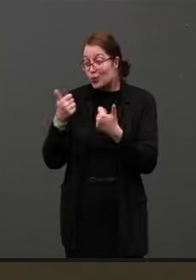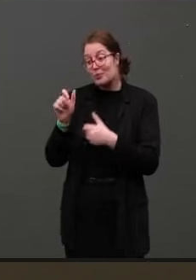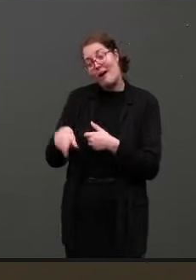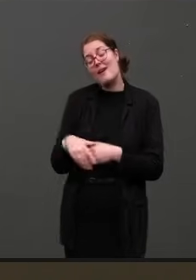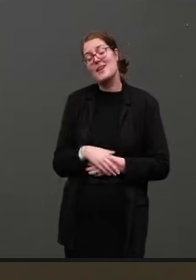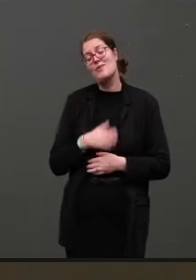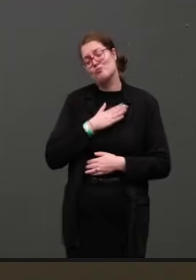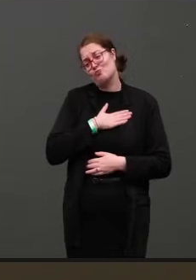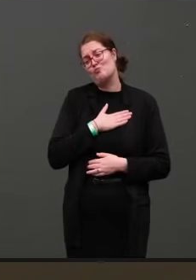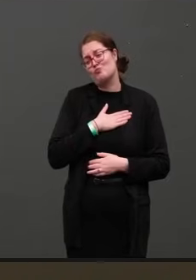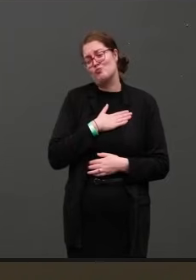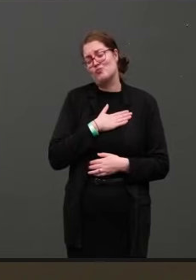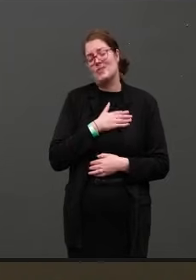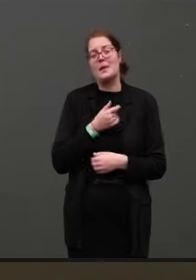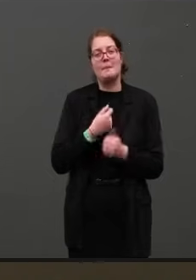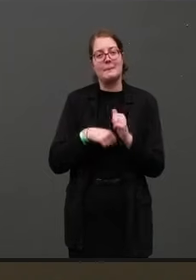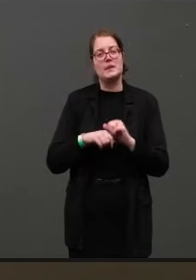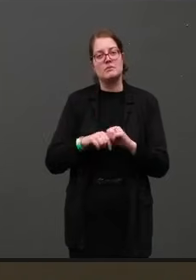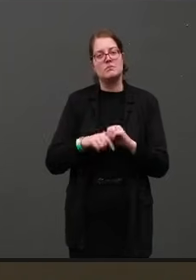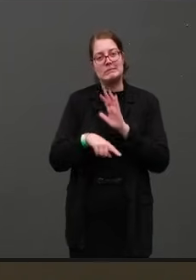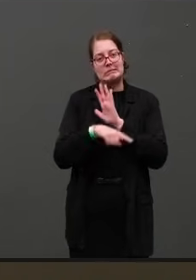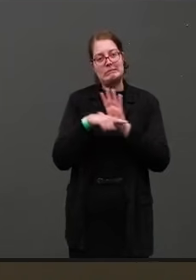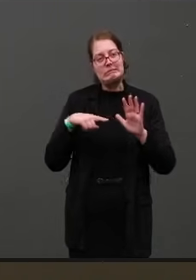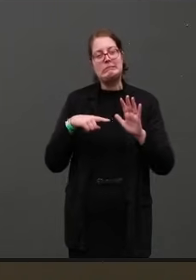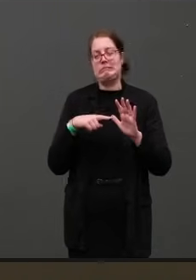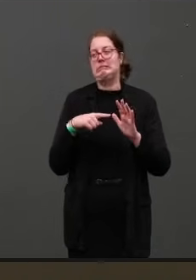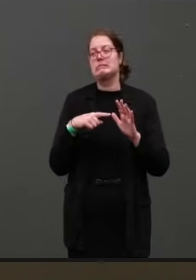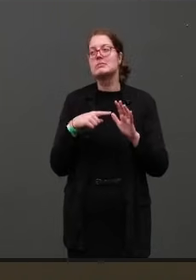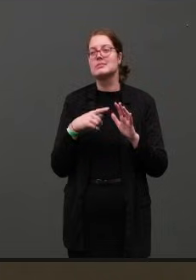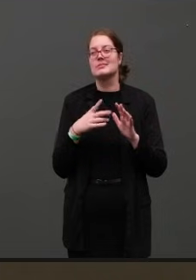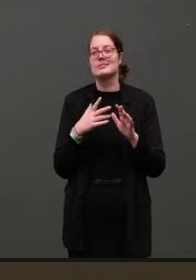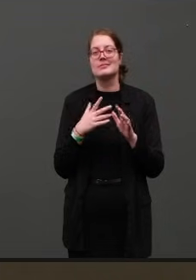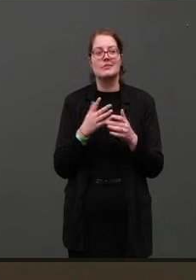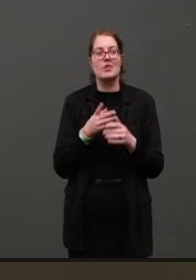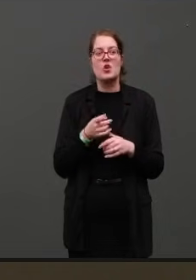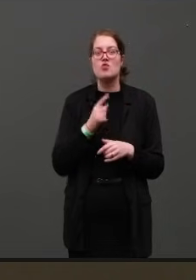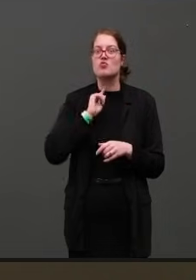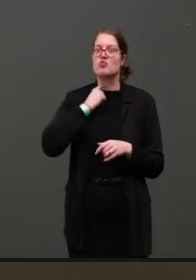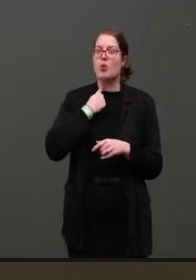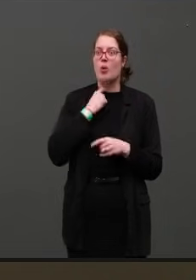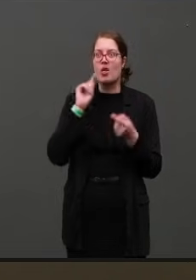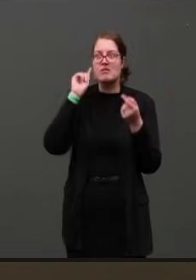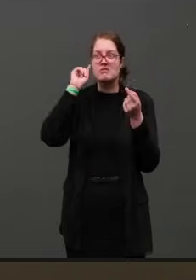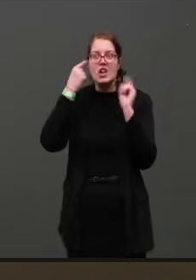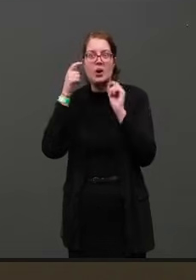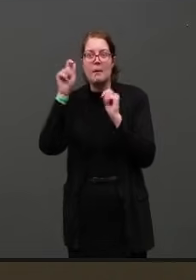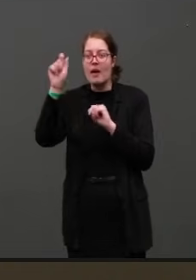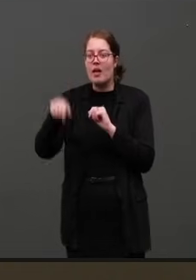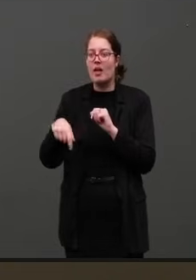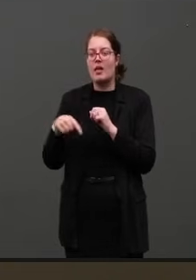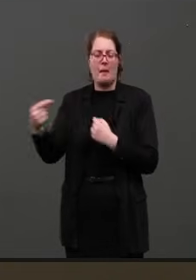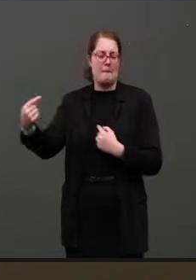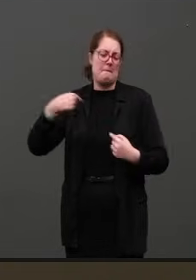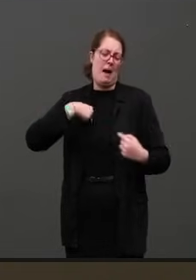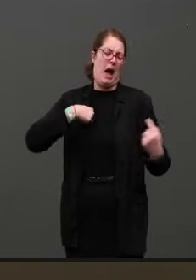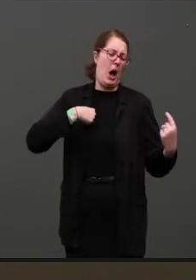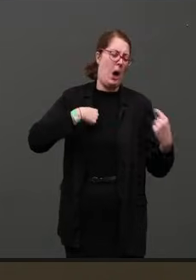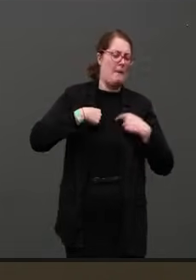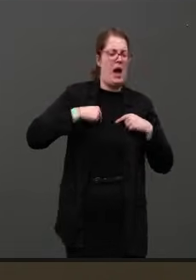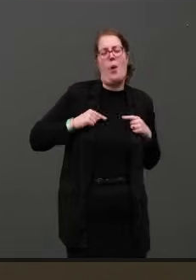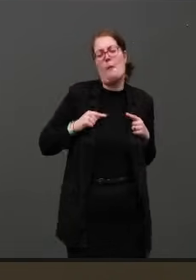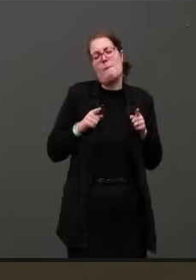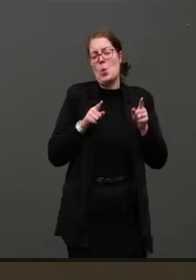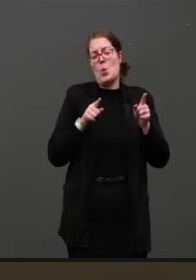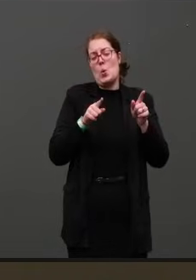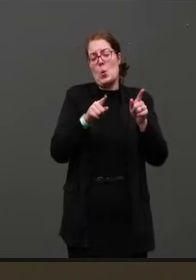at a disadvantage when faced with cruel psychopaths. Bullets may ricochet off him, but he can still be hurt.